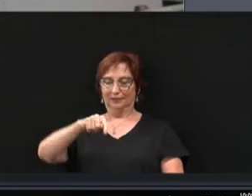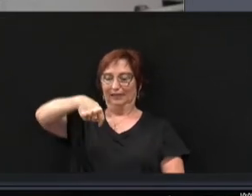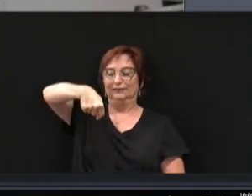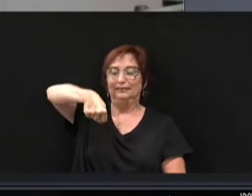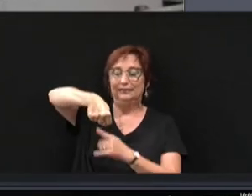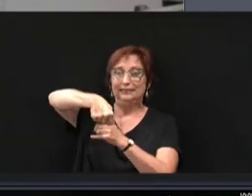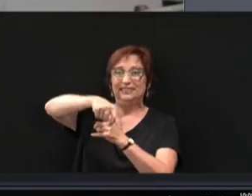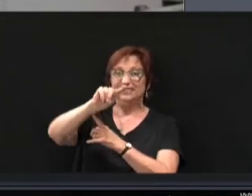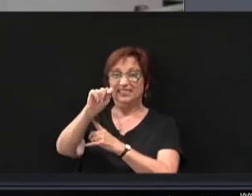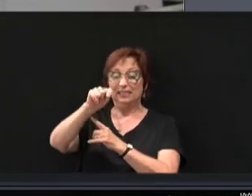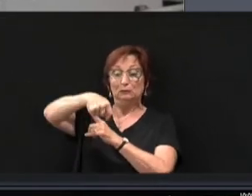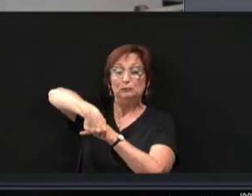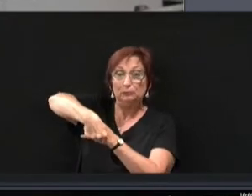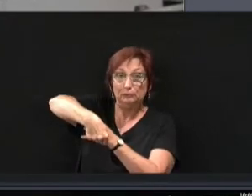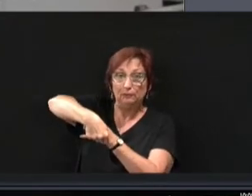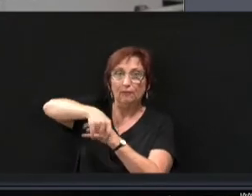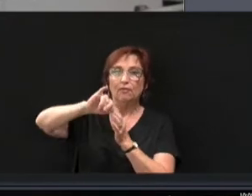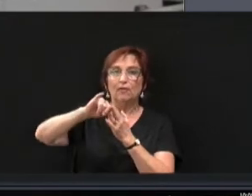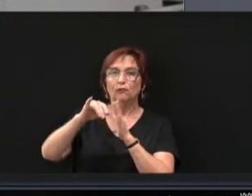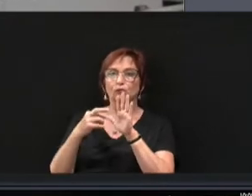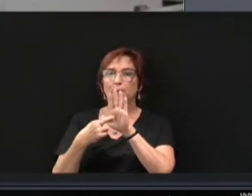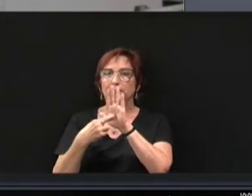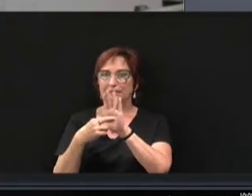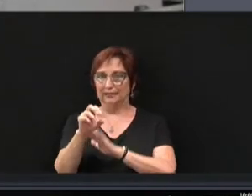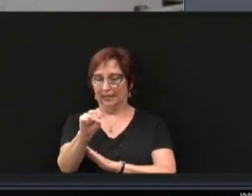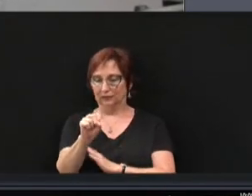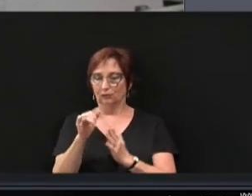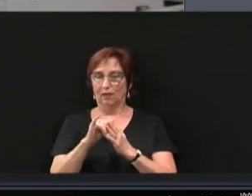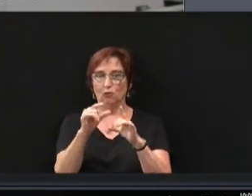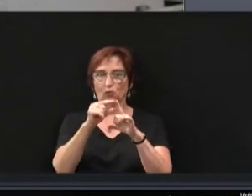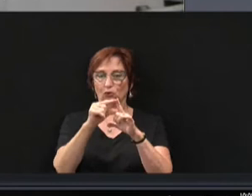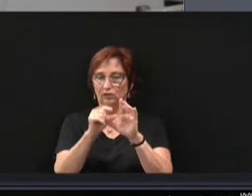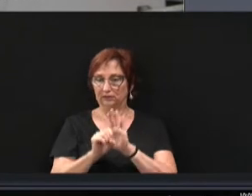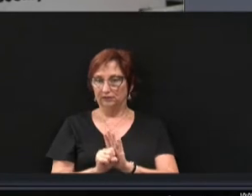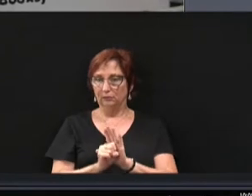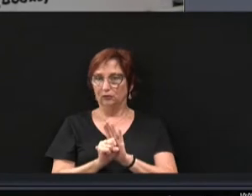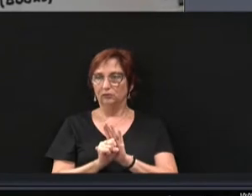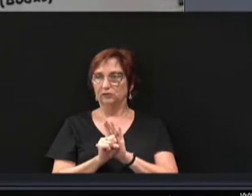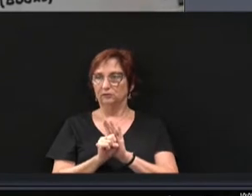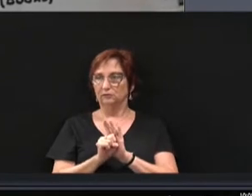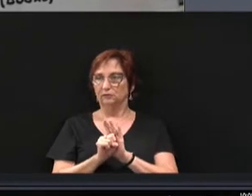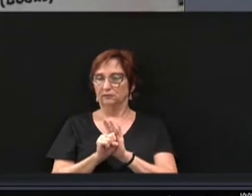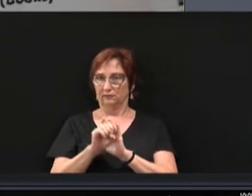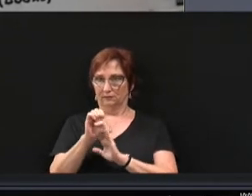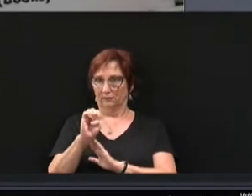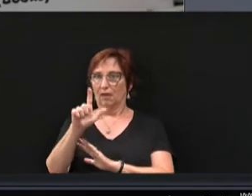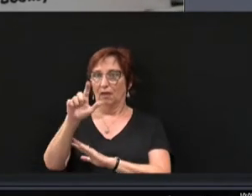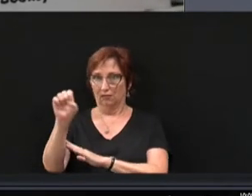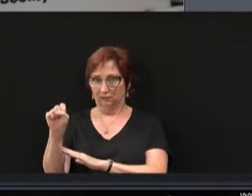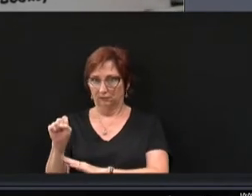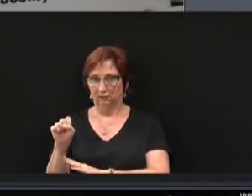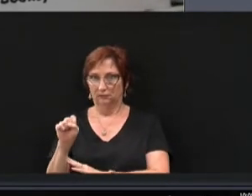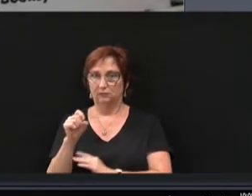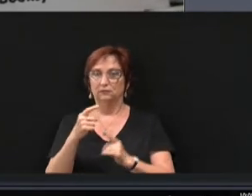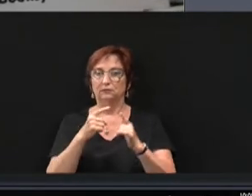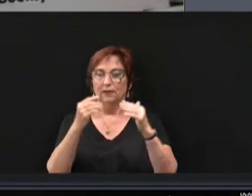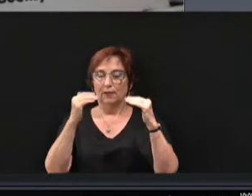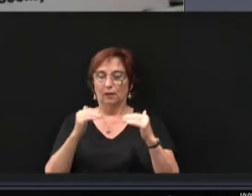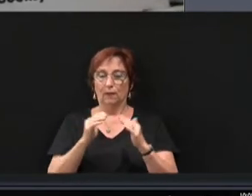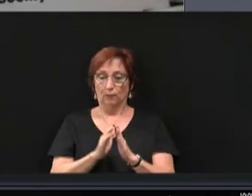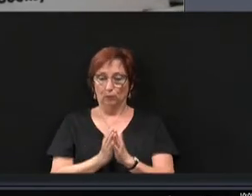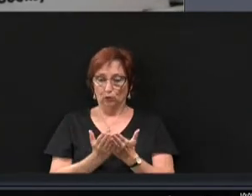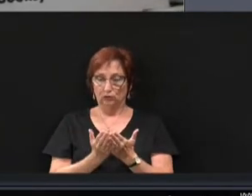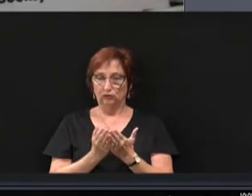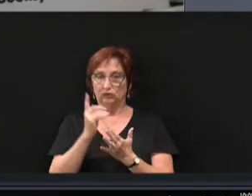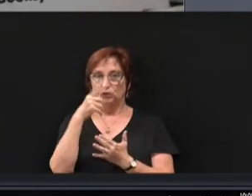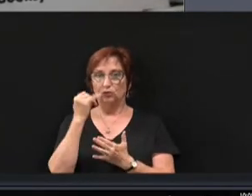S. So that word in symbols is elves. And then books, that looks like an upside